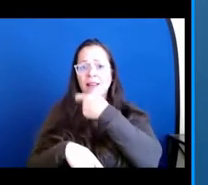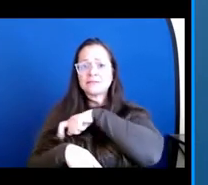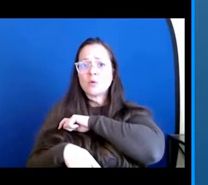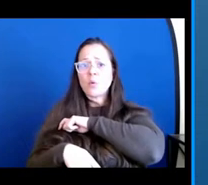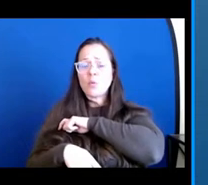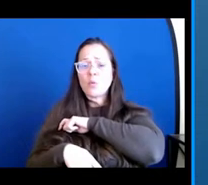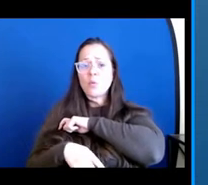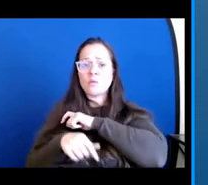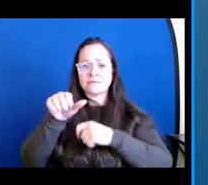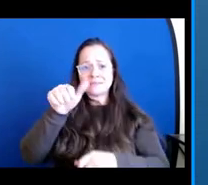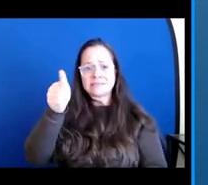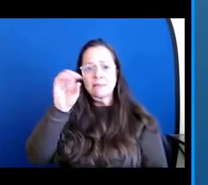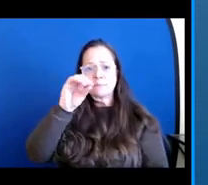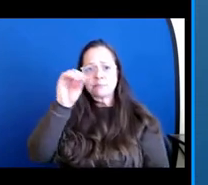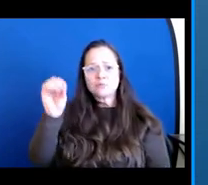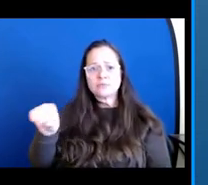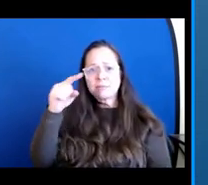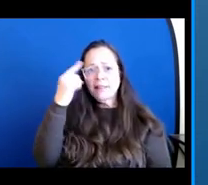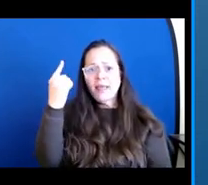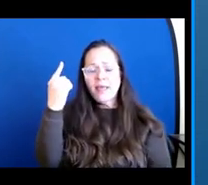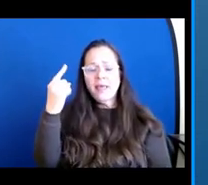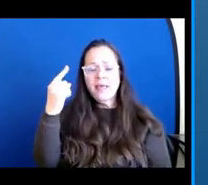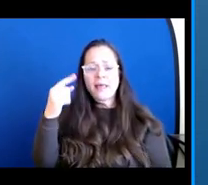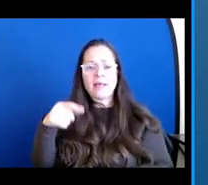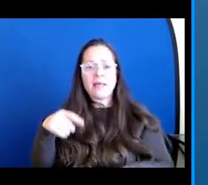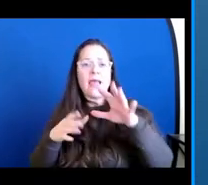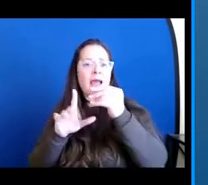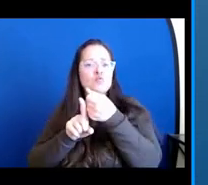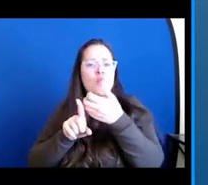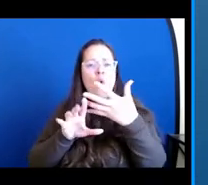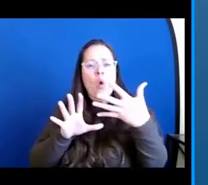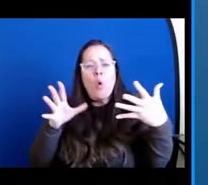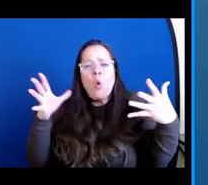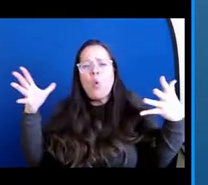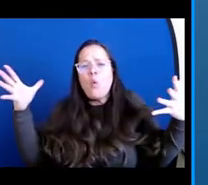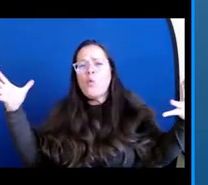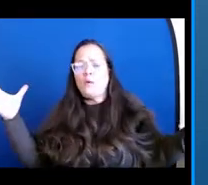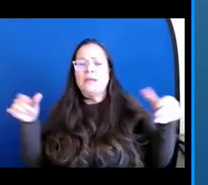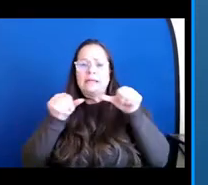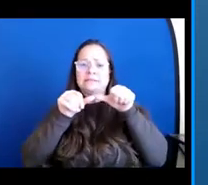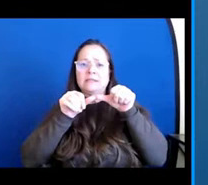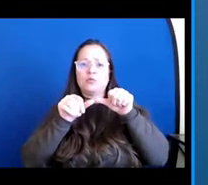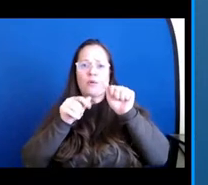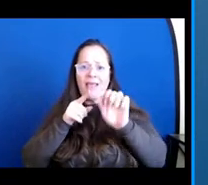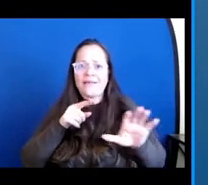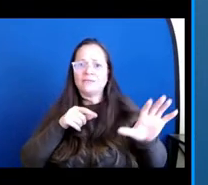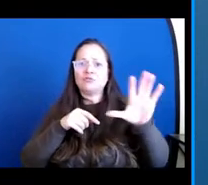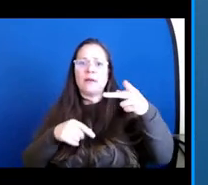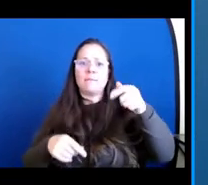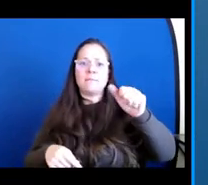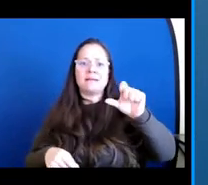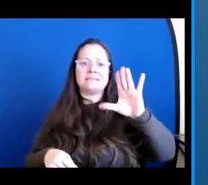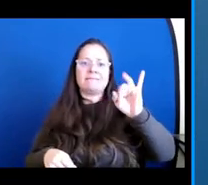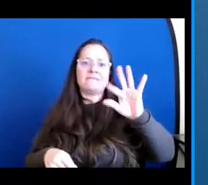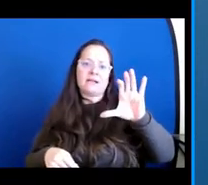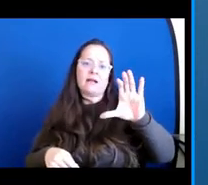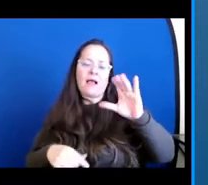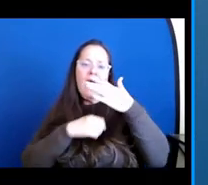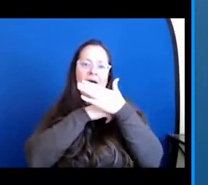10 plaque a growing and continuing to grow Asian Pacific Islander population of